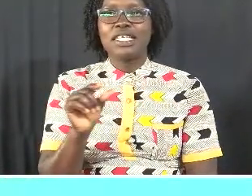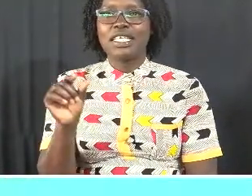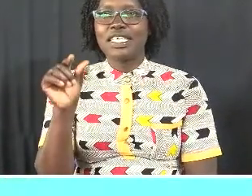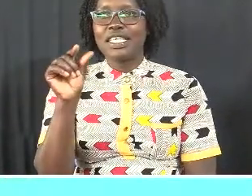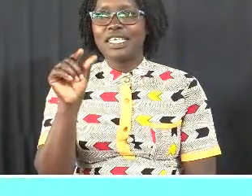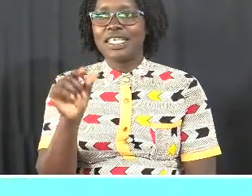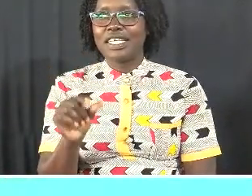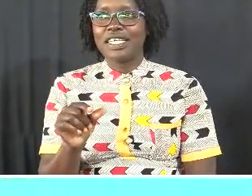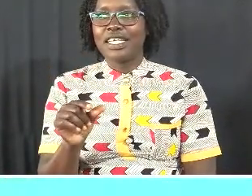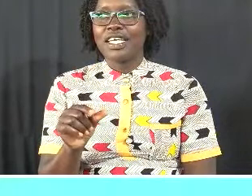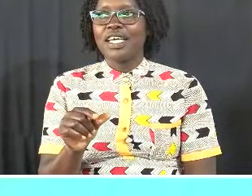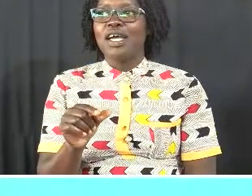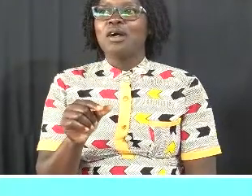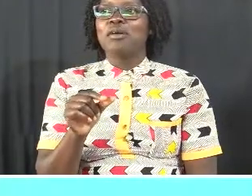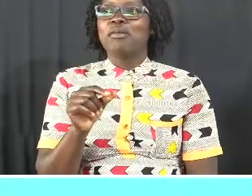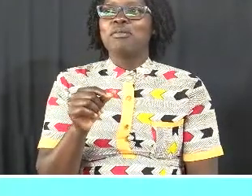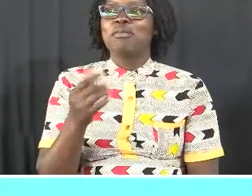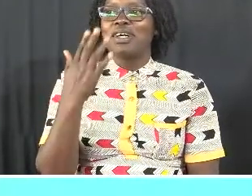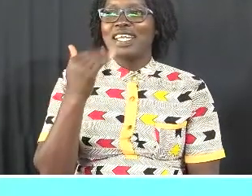msalabani. Rudia.